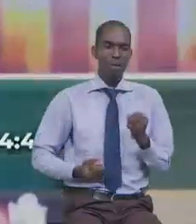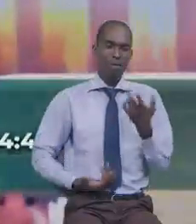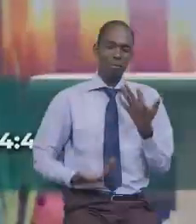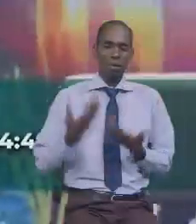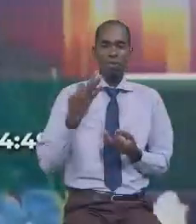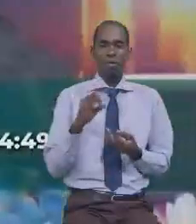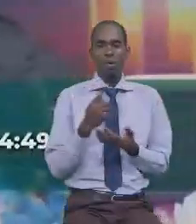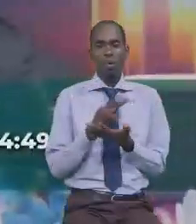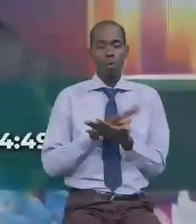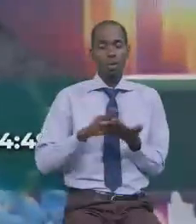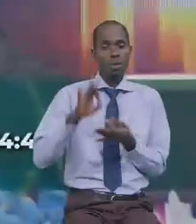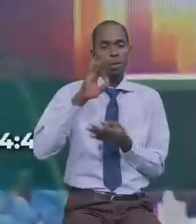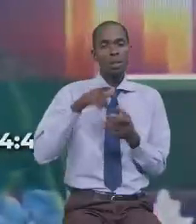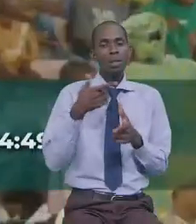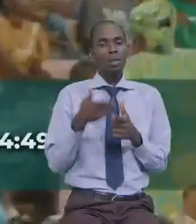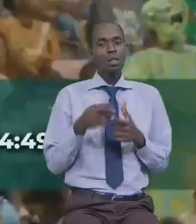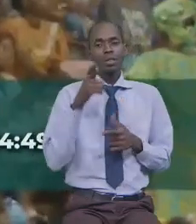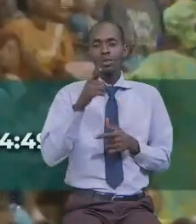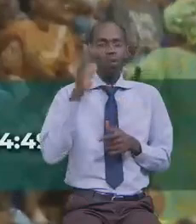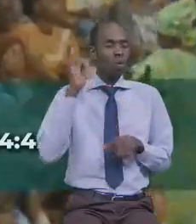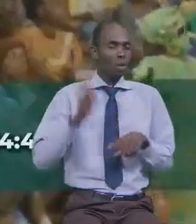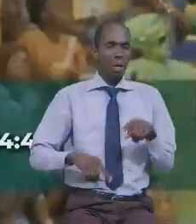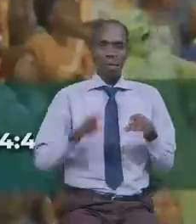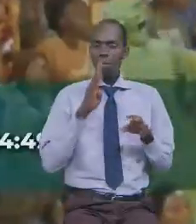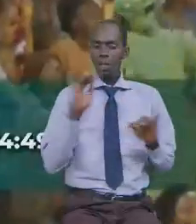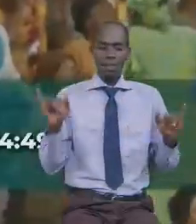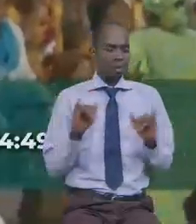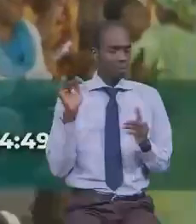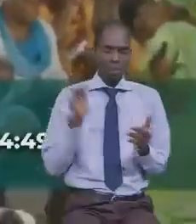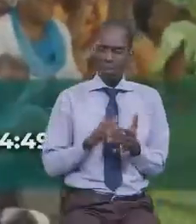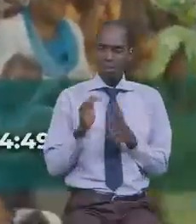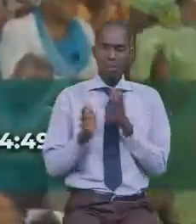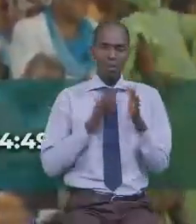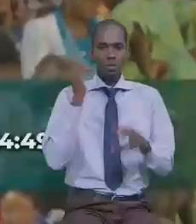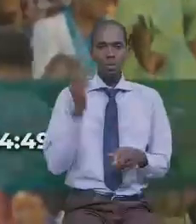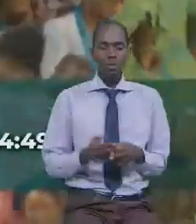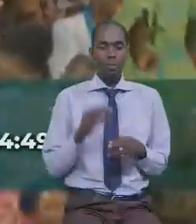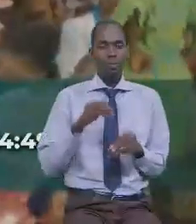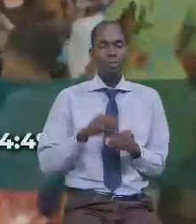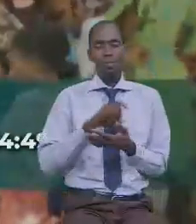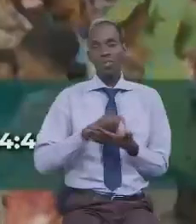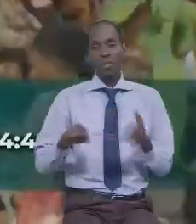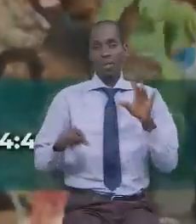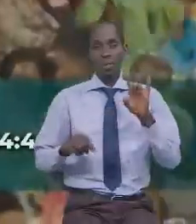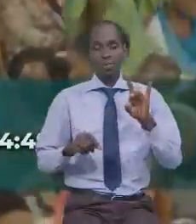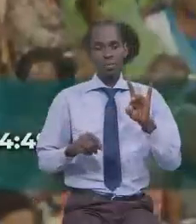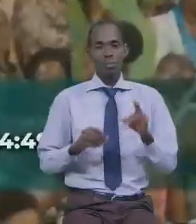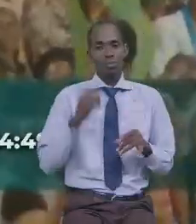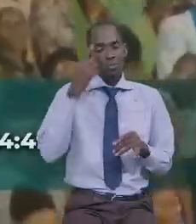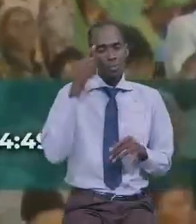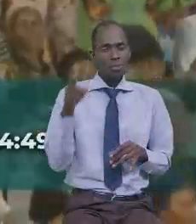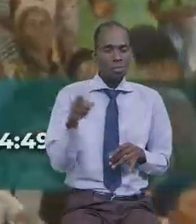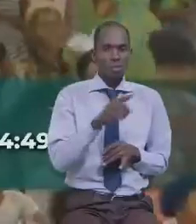will never be the same again in Jesus' name. In verse 8, it says, for ye shall